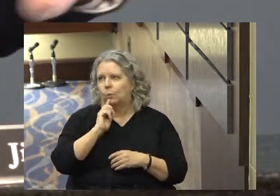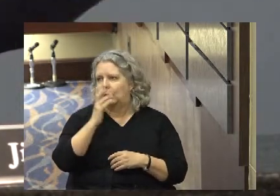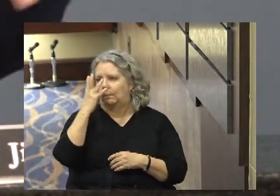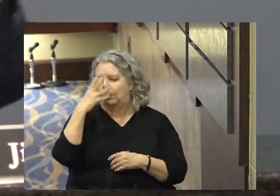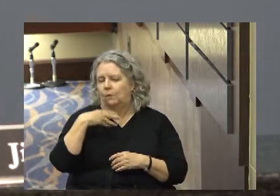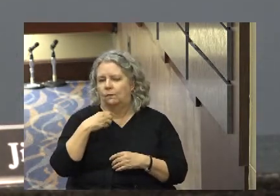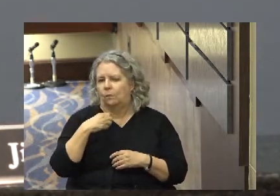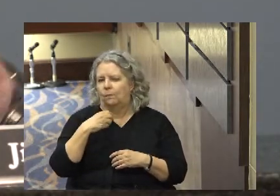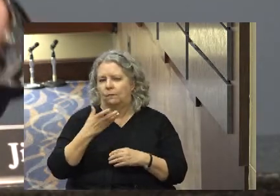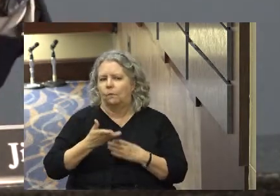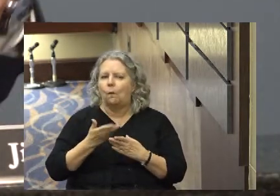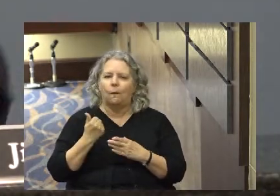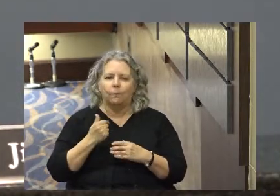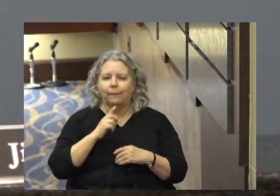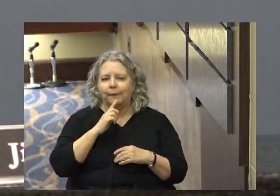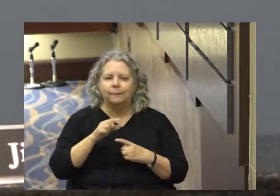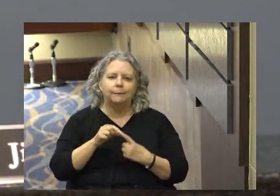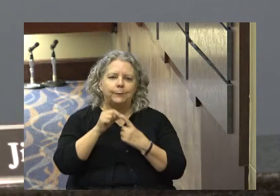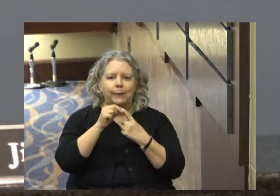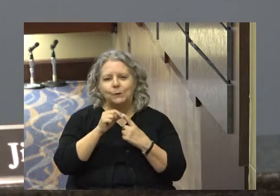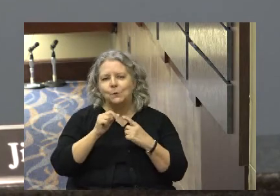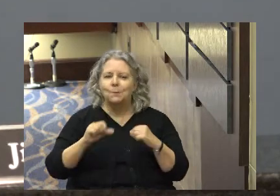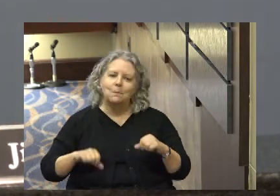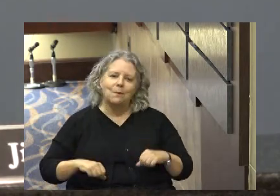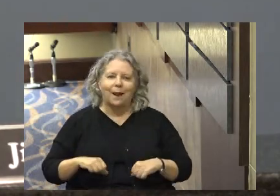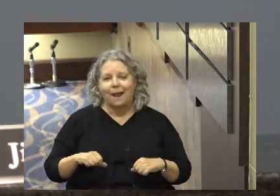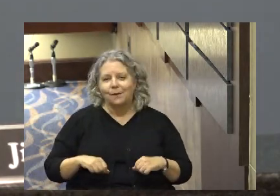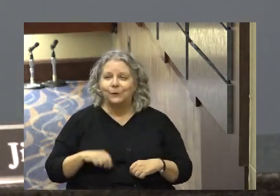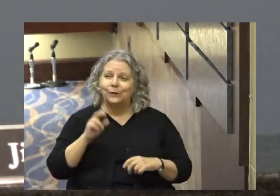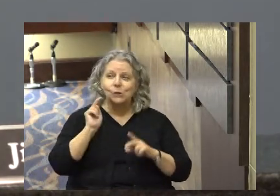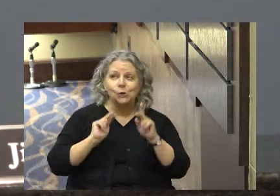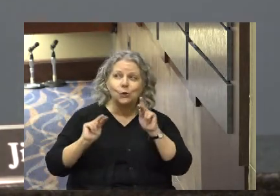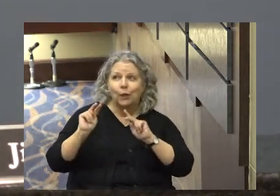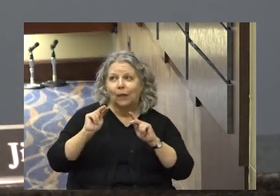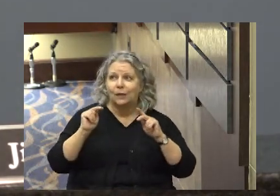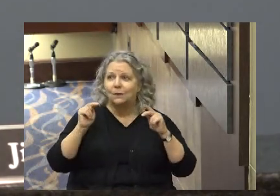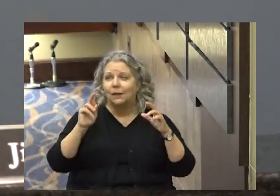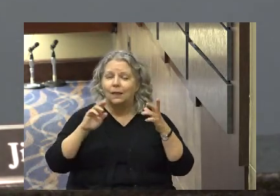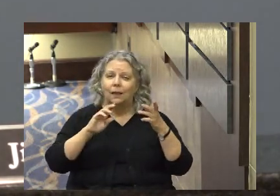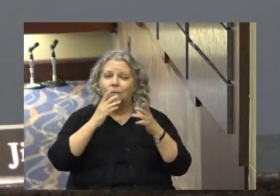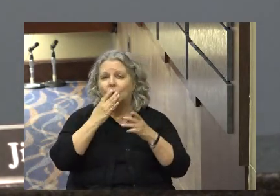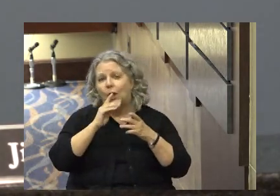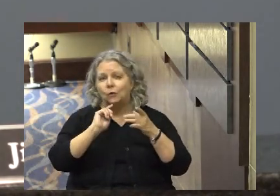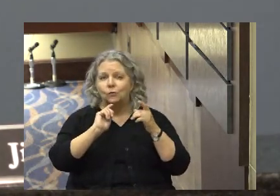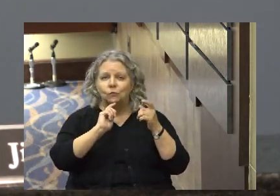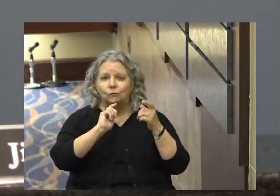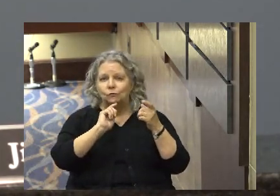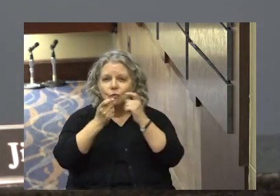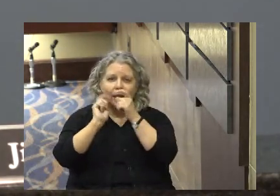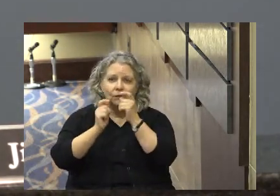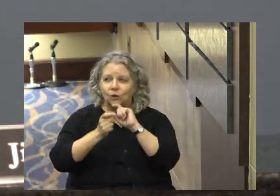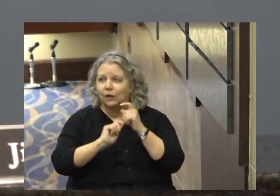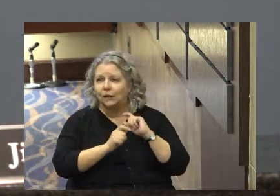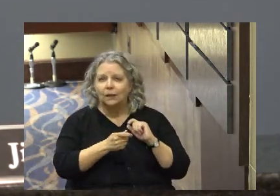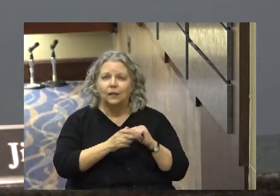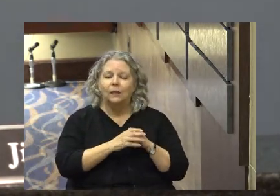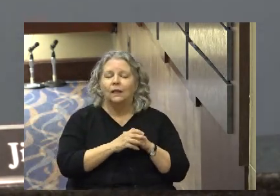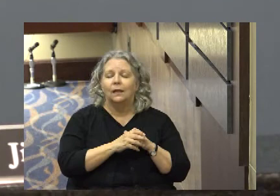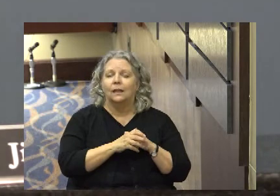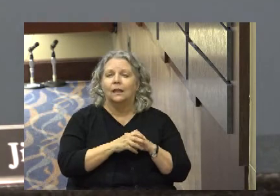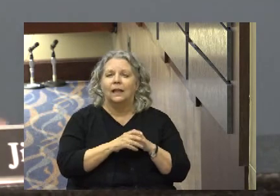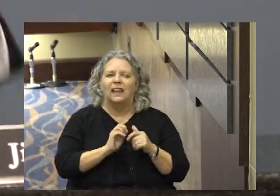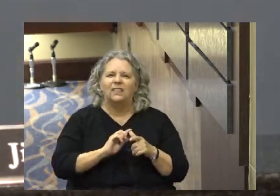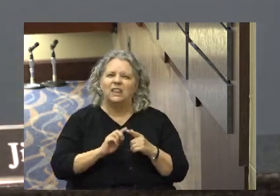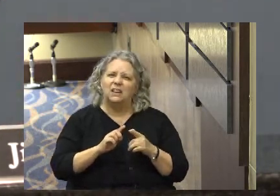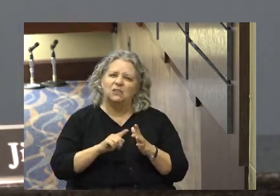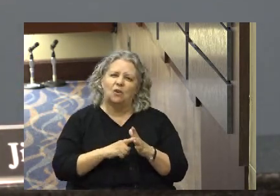and we would look at it from downtown and the changing colors and just every good thing about it. And then when it kind of started faltering, it's